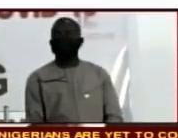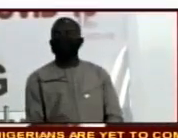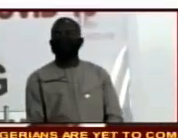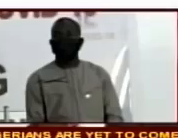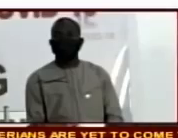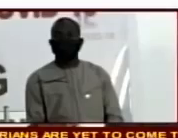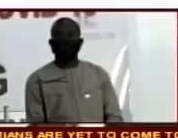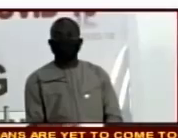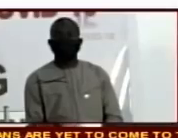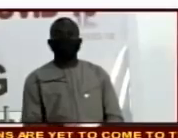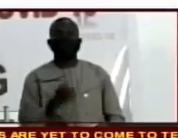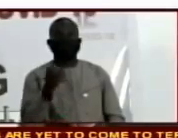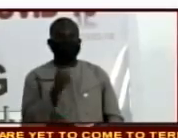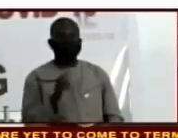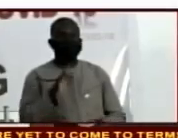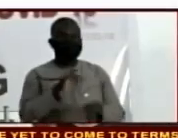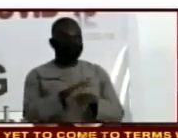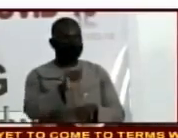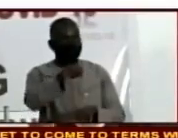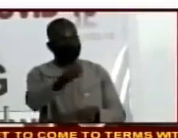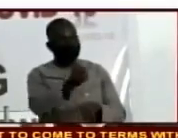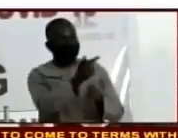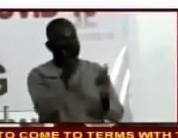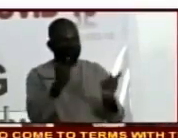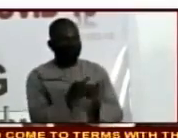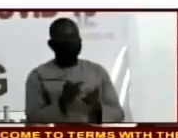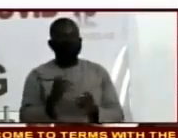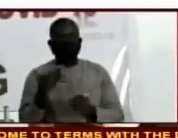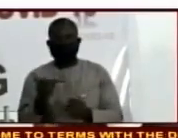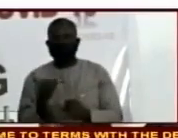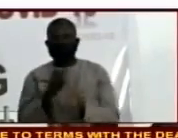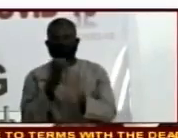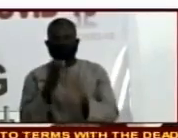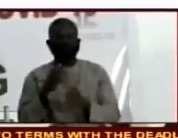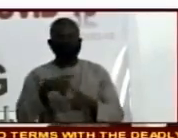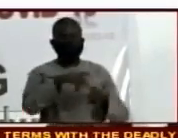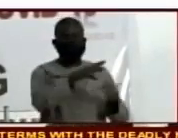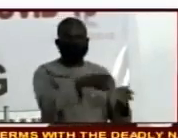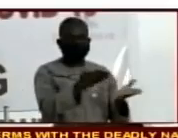Deployment is ongoing to the other remaining frontline states.